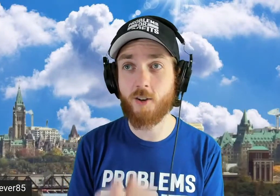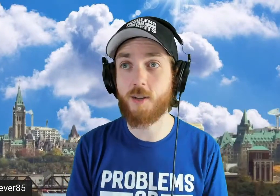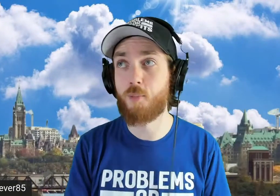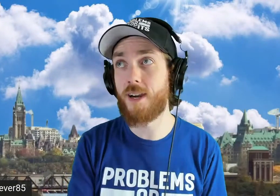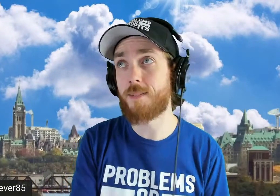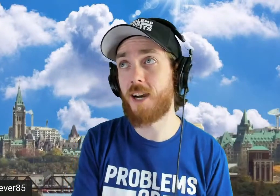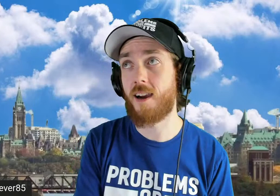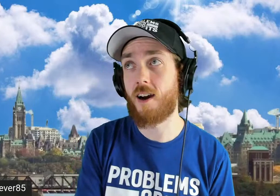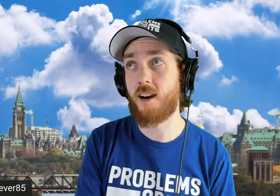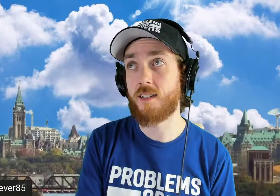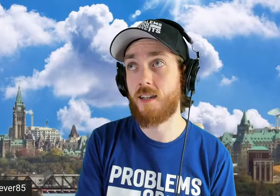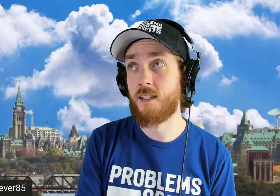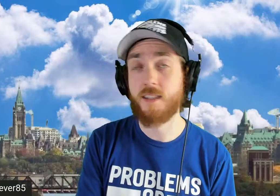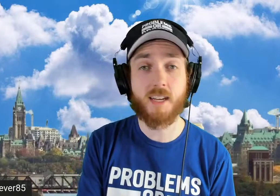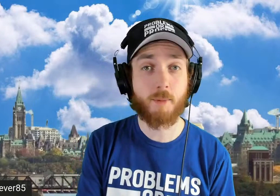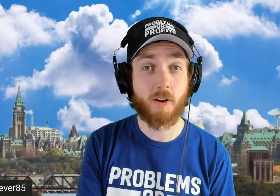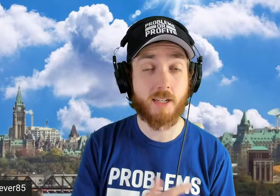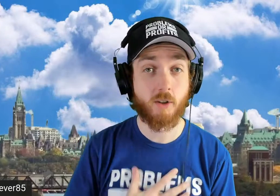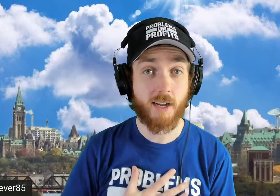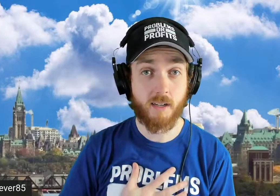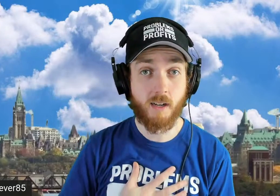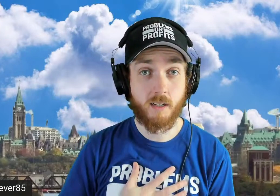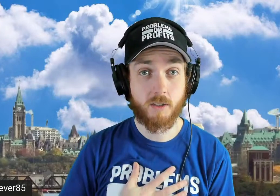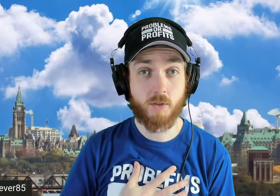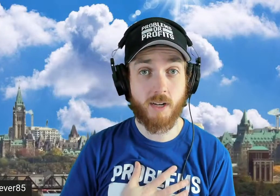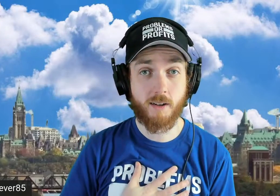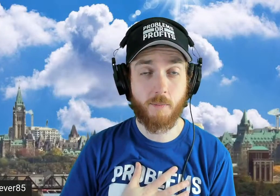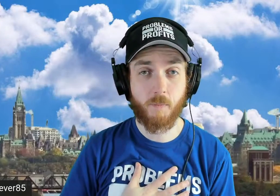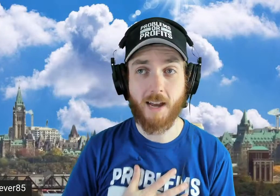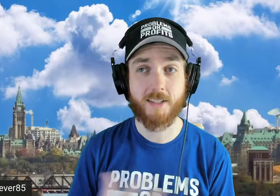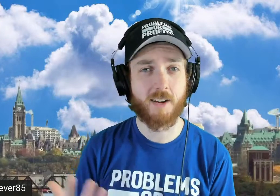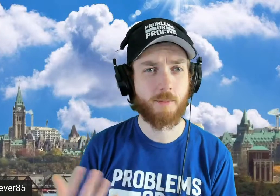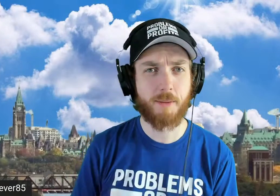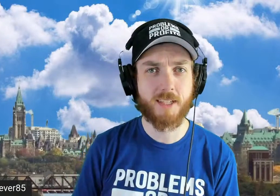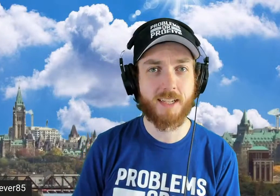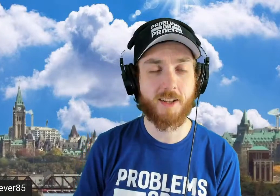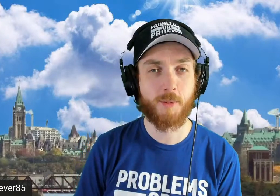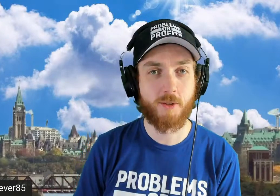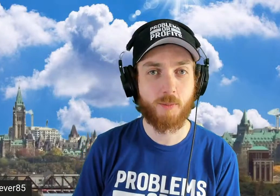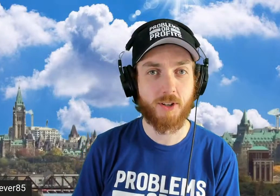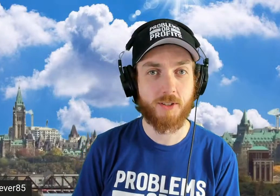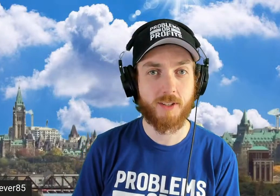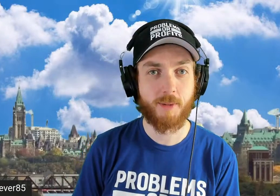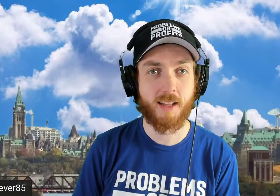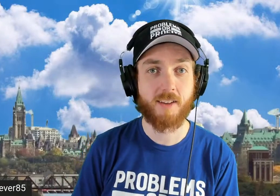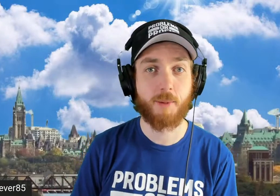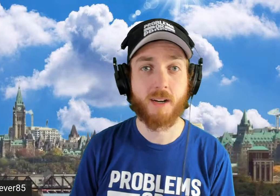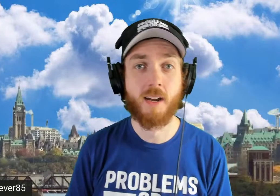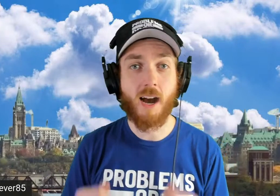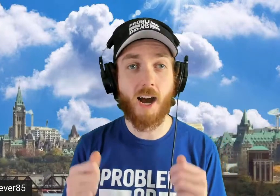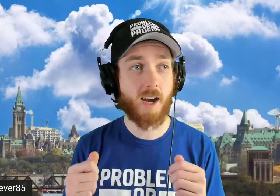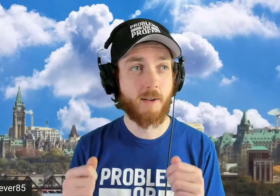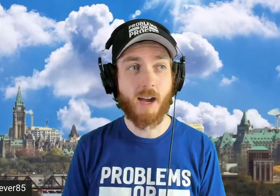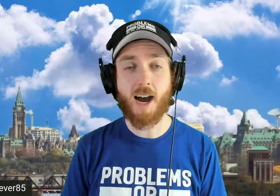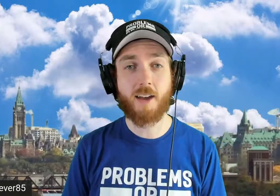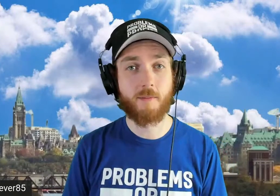it literally breaks my heart to think about it. And so actually, I don't, maybe this is getting a little bit too personal into my life, but